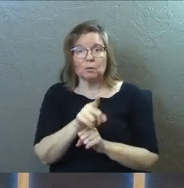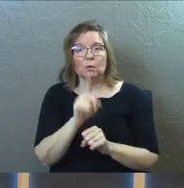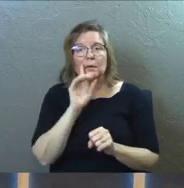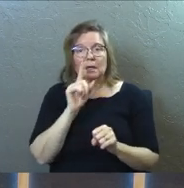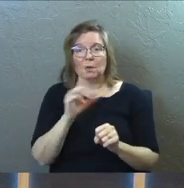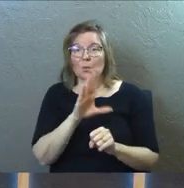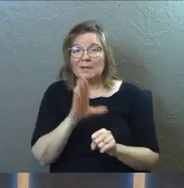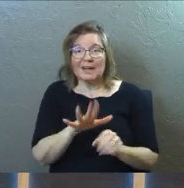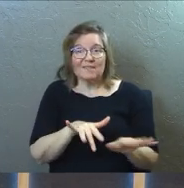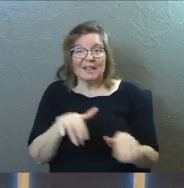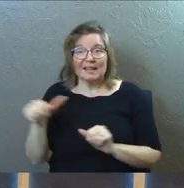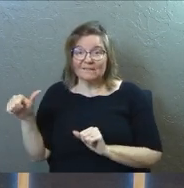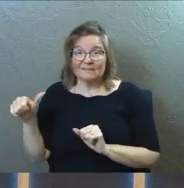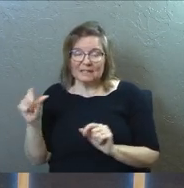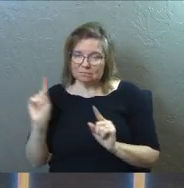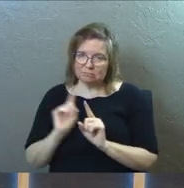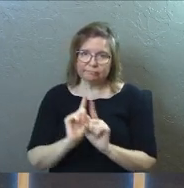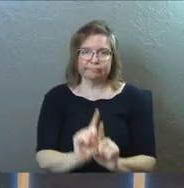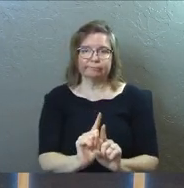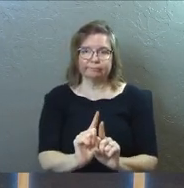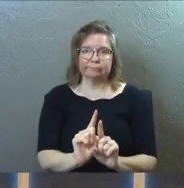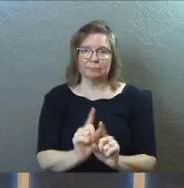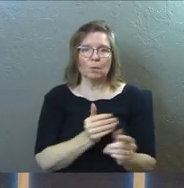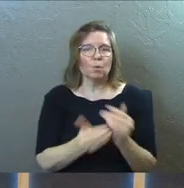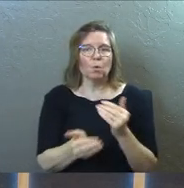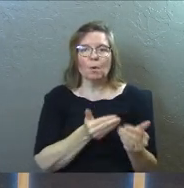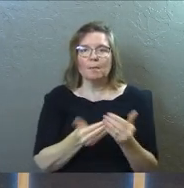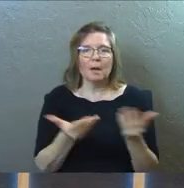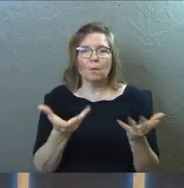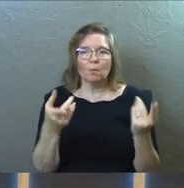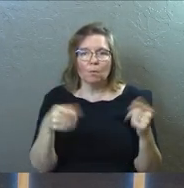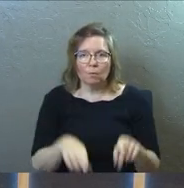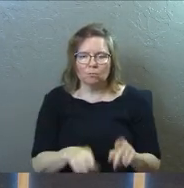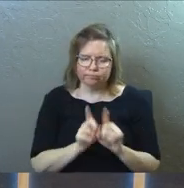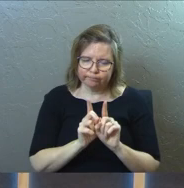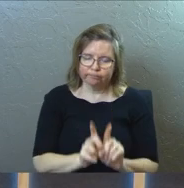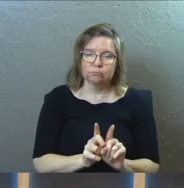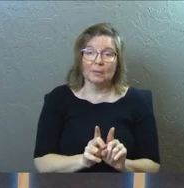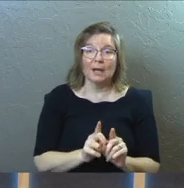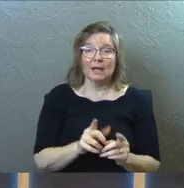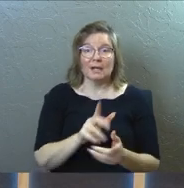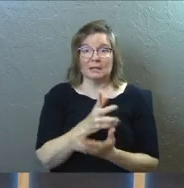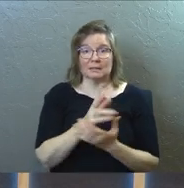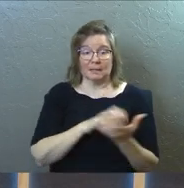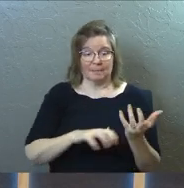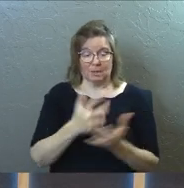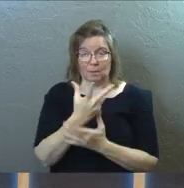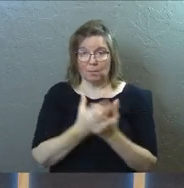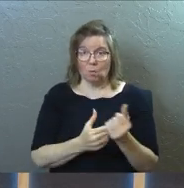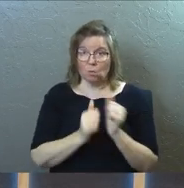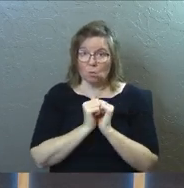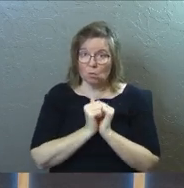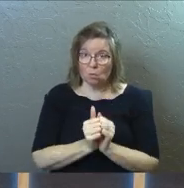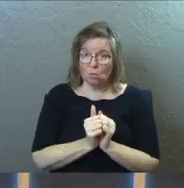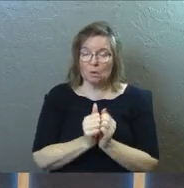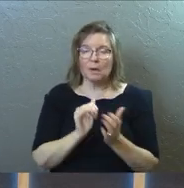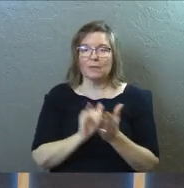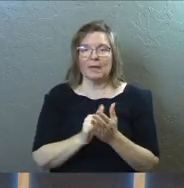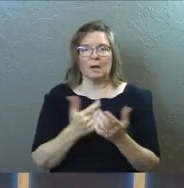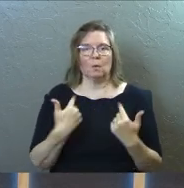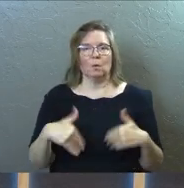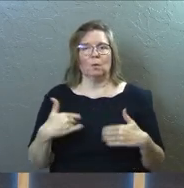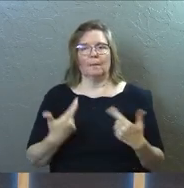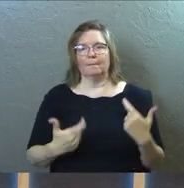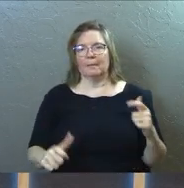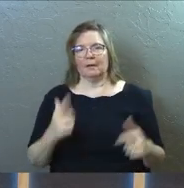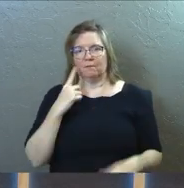promising you that he will never leave you no matter what. And it's the combination of those two things together that's